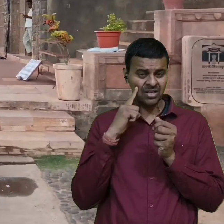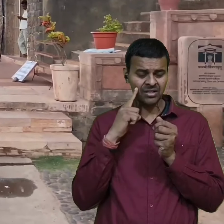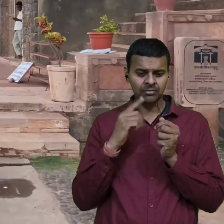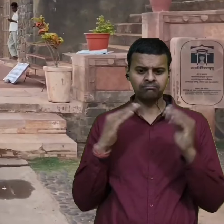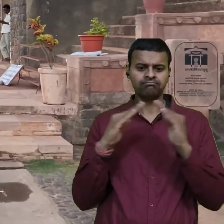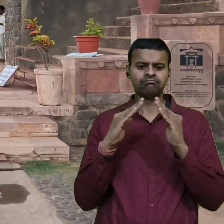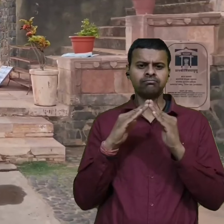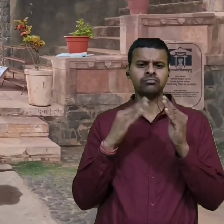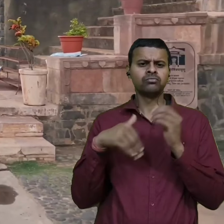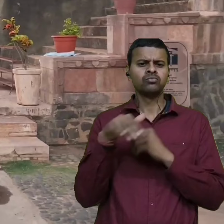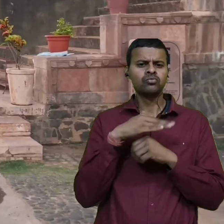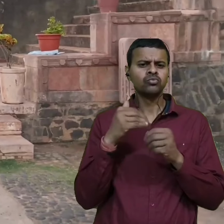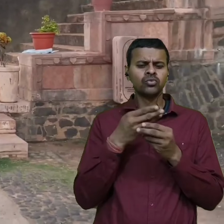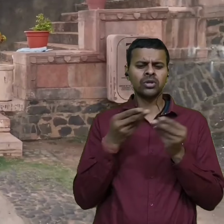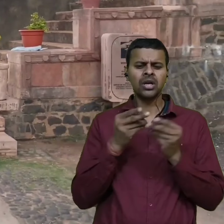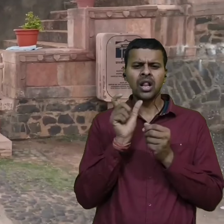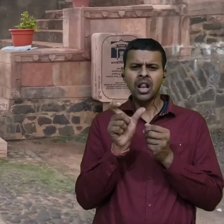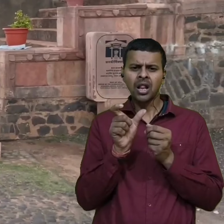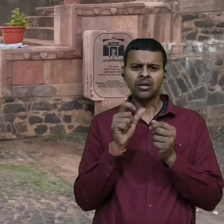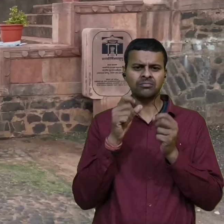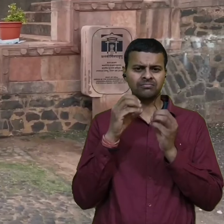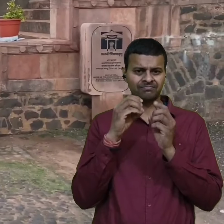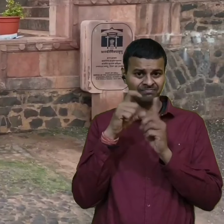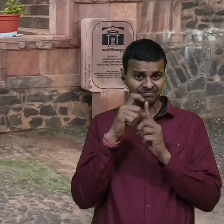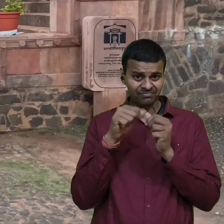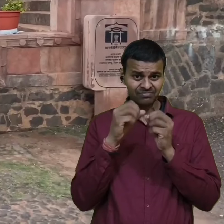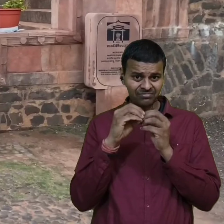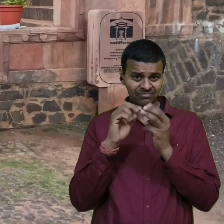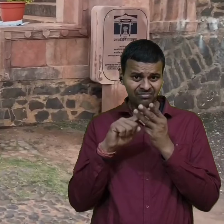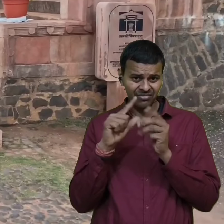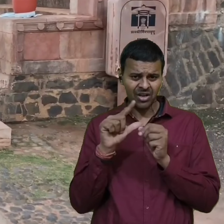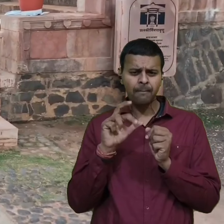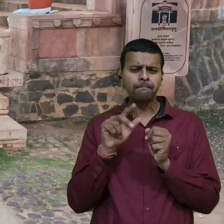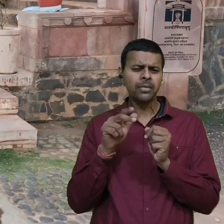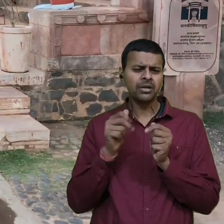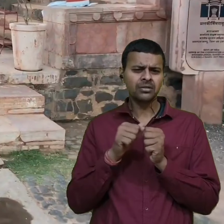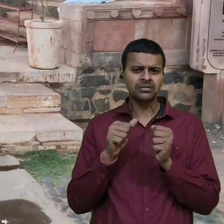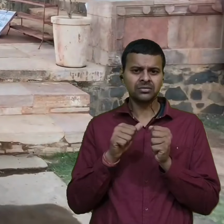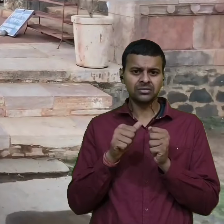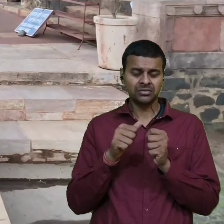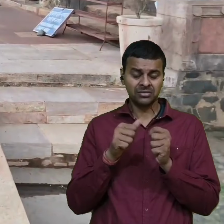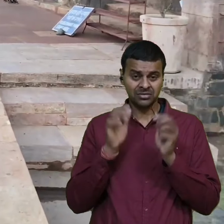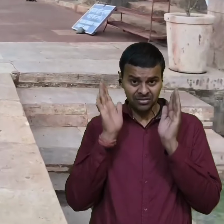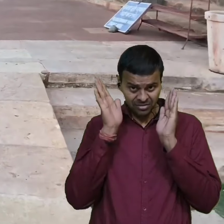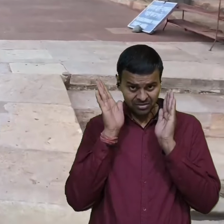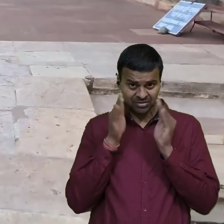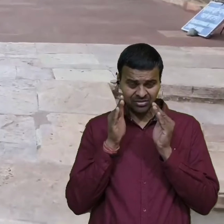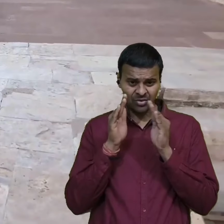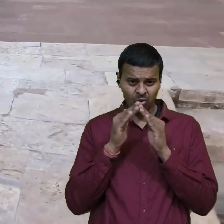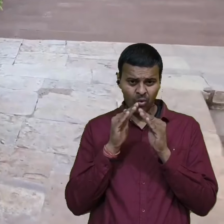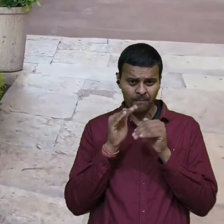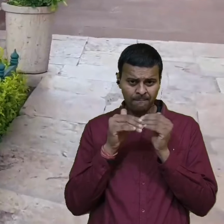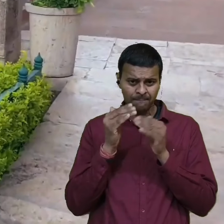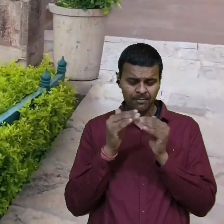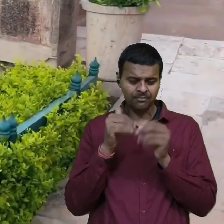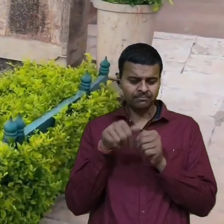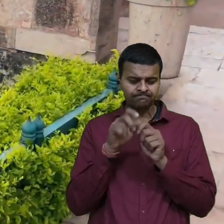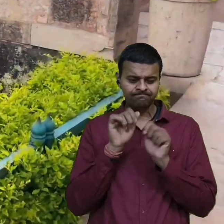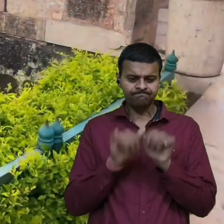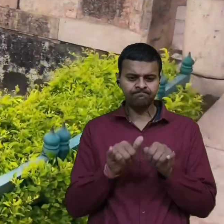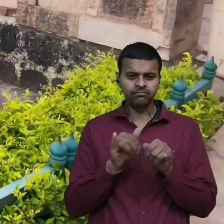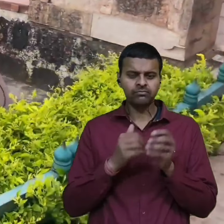Taveli Mahal. The name Taveli is a corrupted form of Tavela, which literally means stable. Thus,